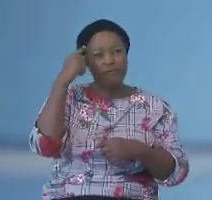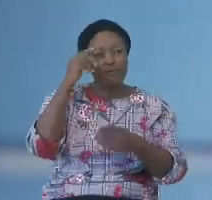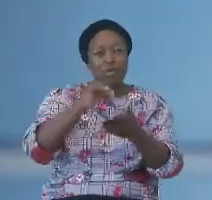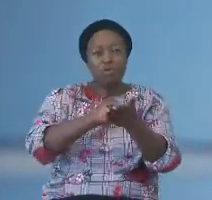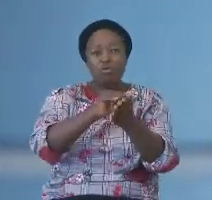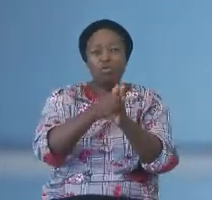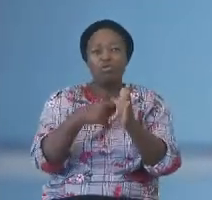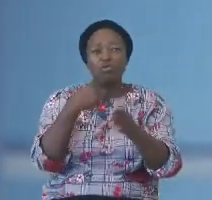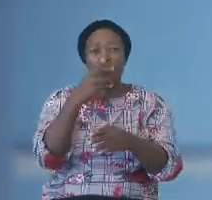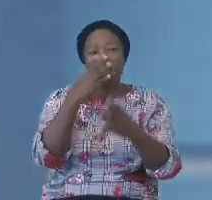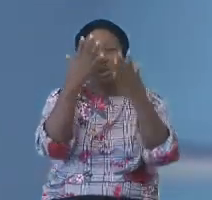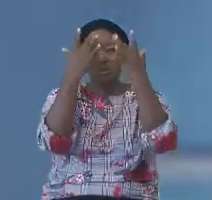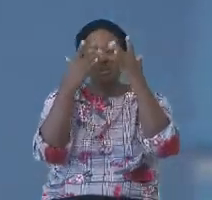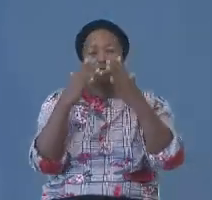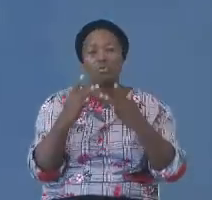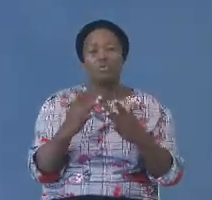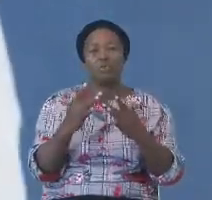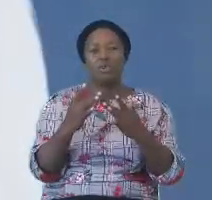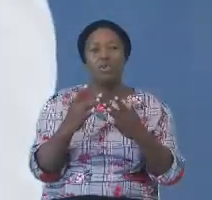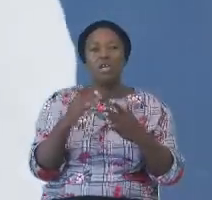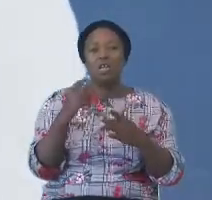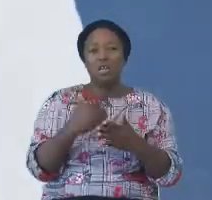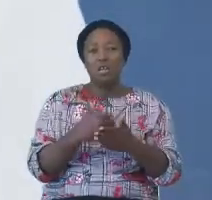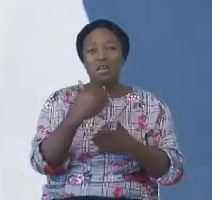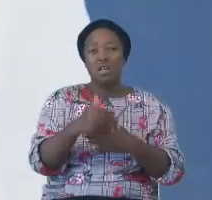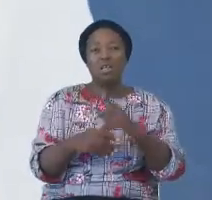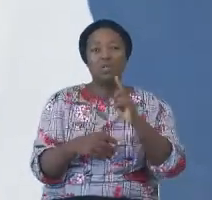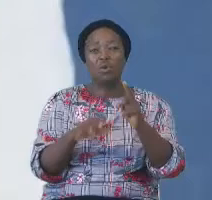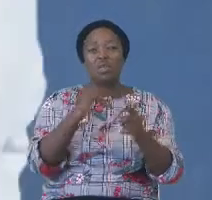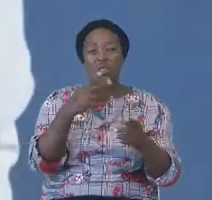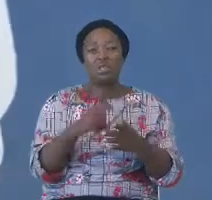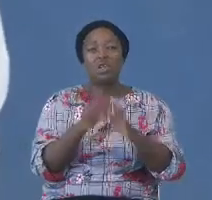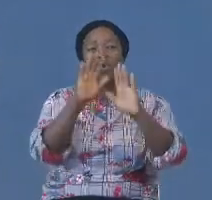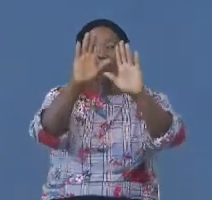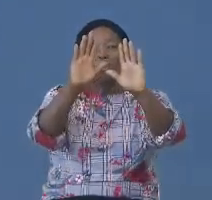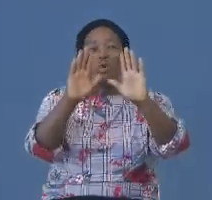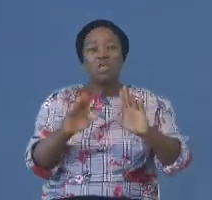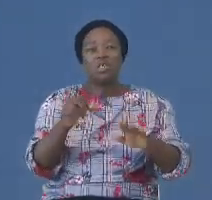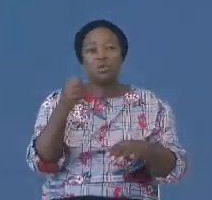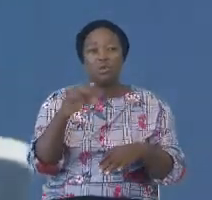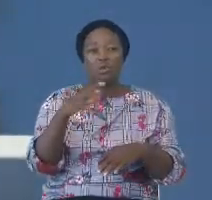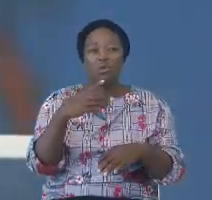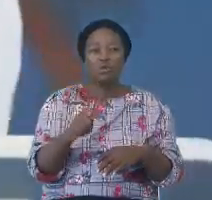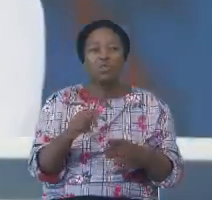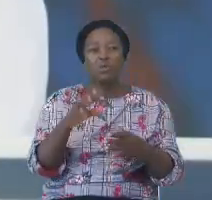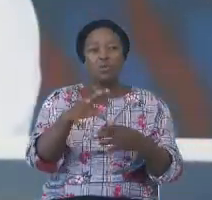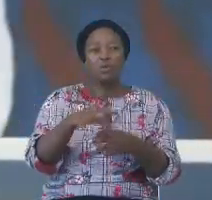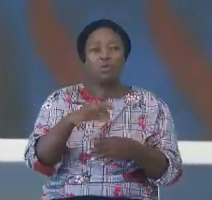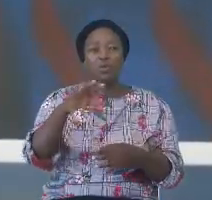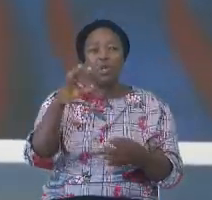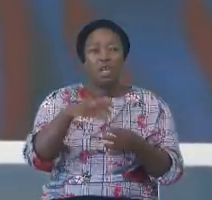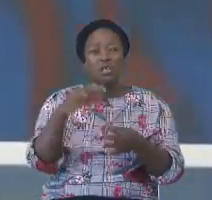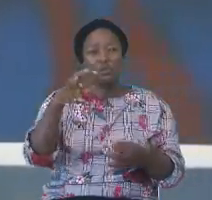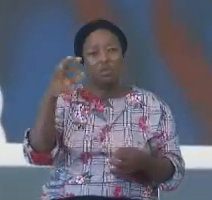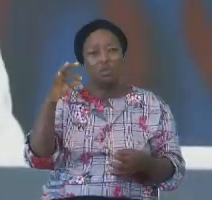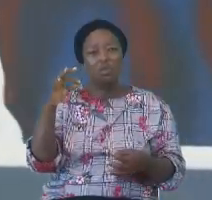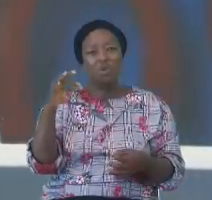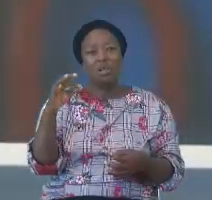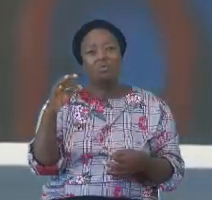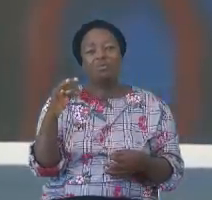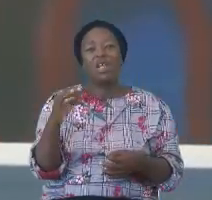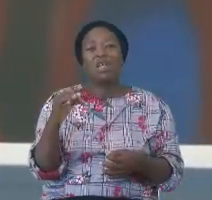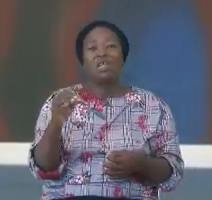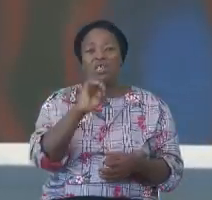release and comfort to you for those who are sorrowful the next one the wonder of spiritual